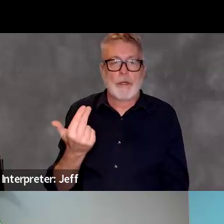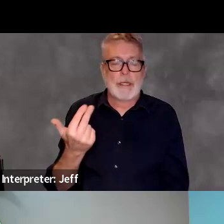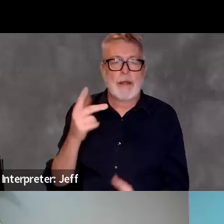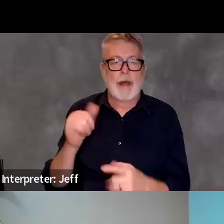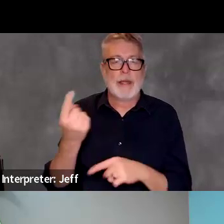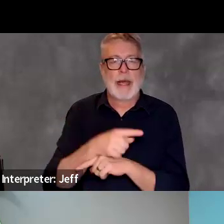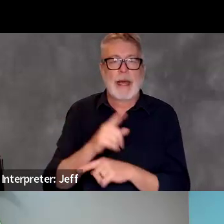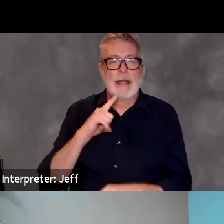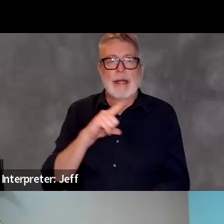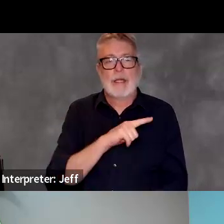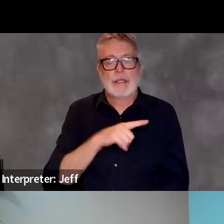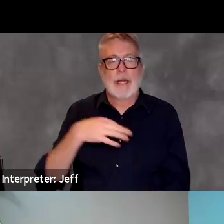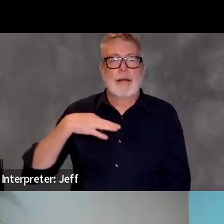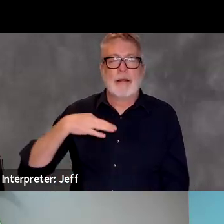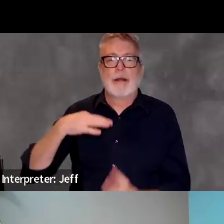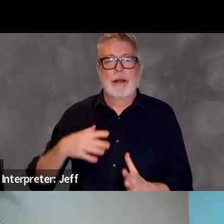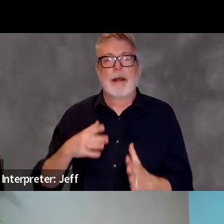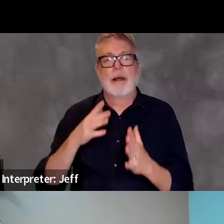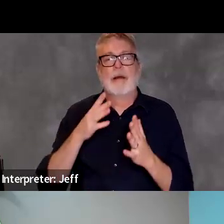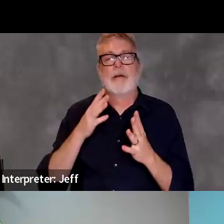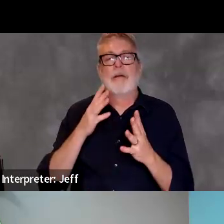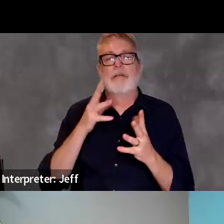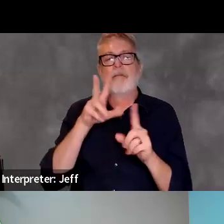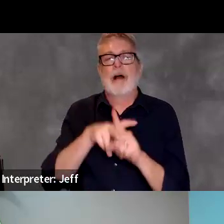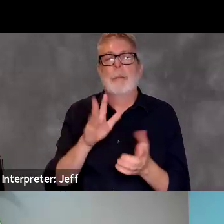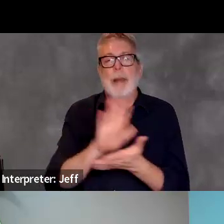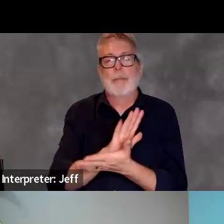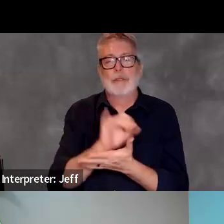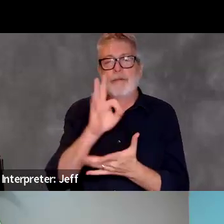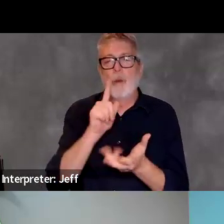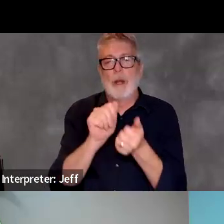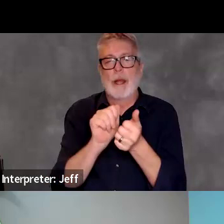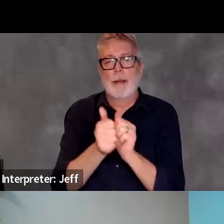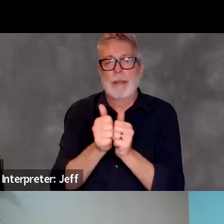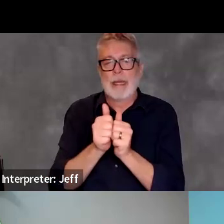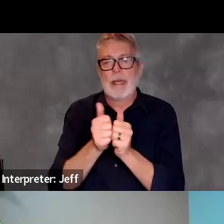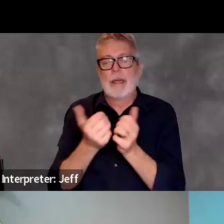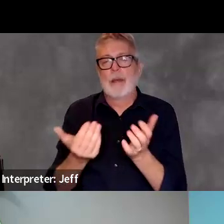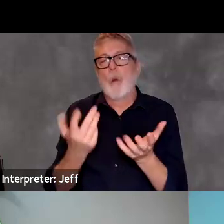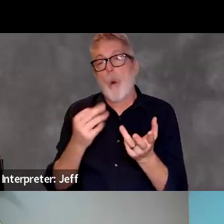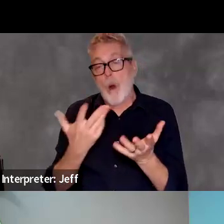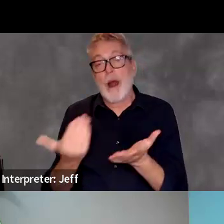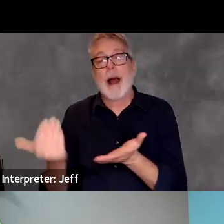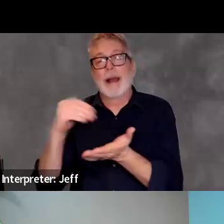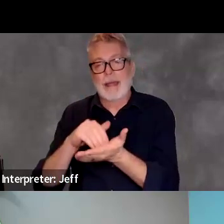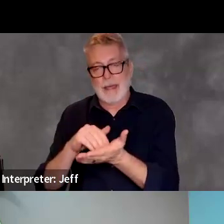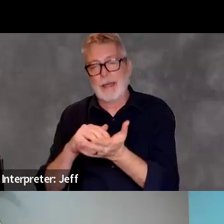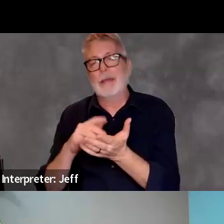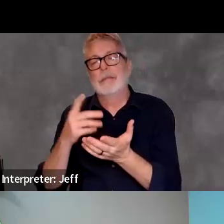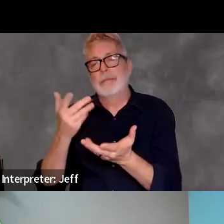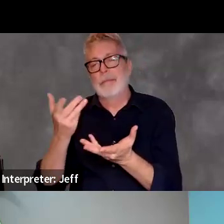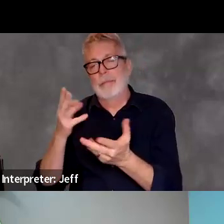papers. So if they want to run for office or run again, they have to file those papers by the end of the